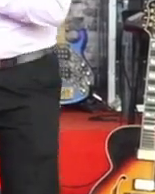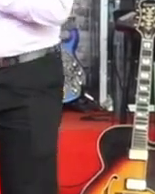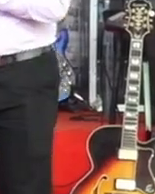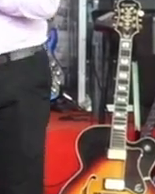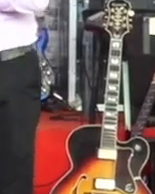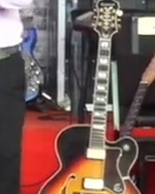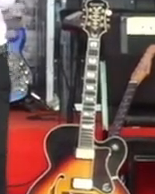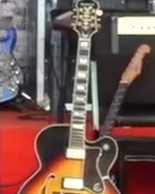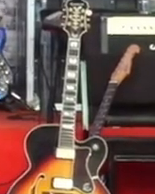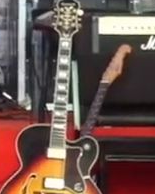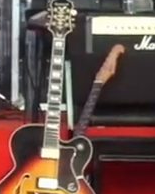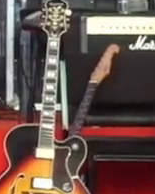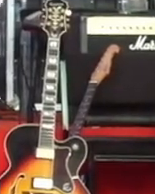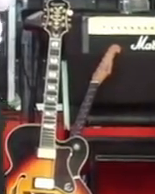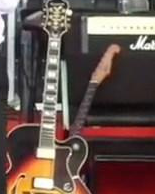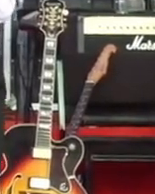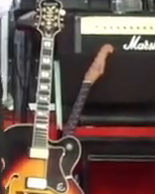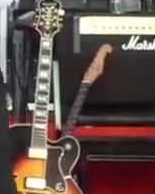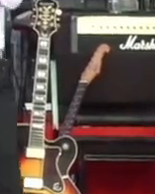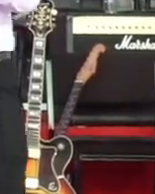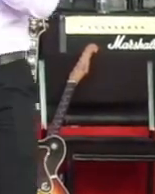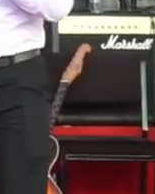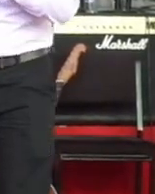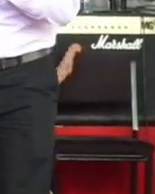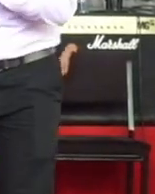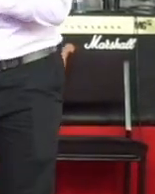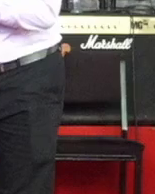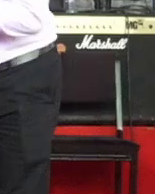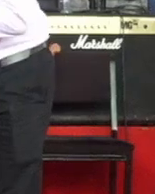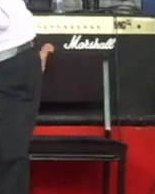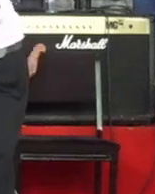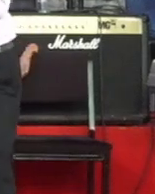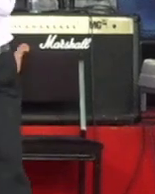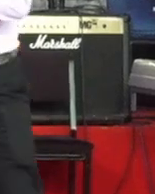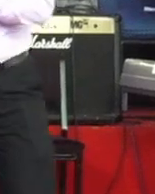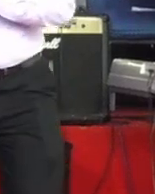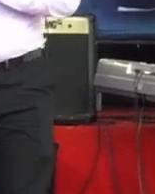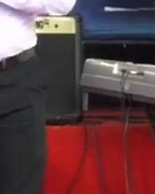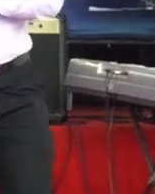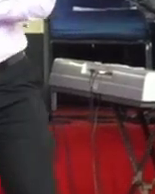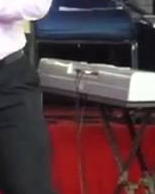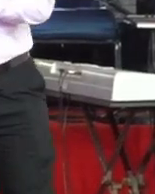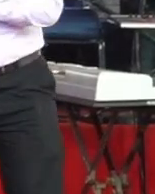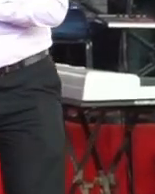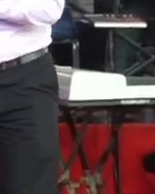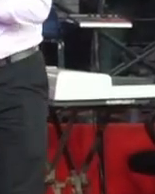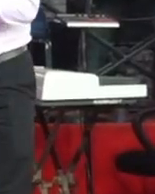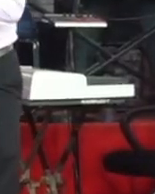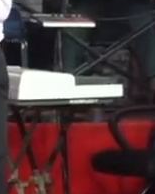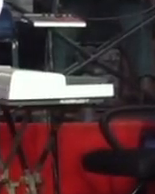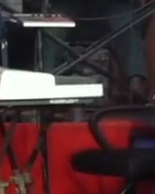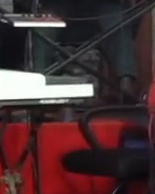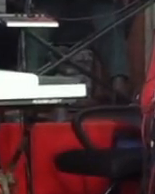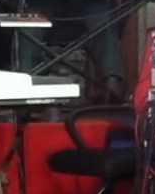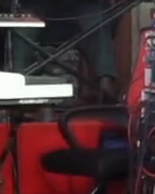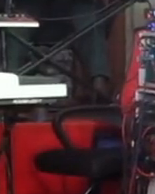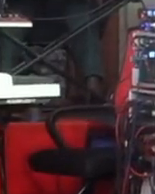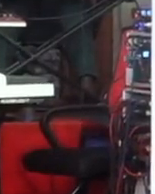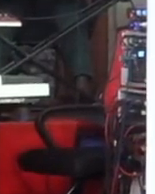your sons are not treating us well. And when I'm talking of sons, I'm not treating